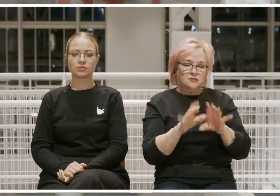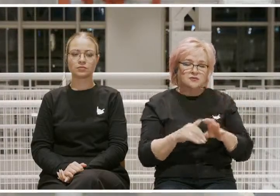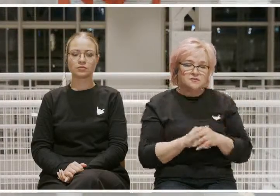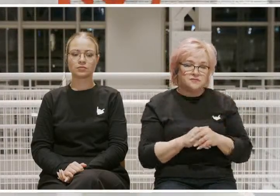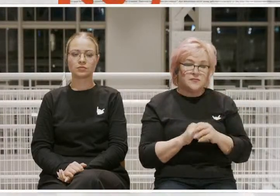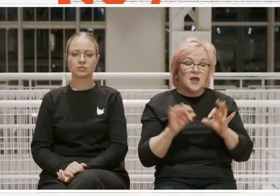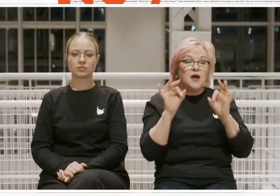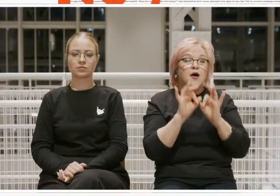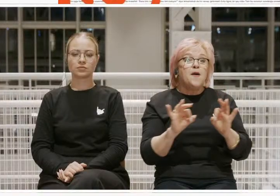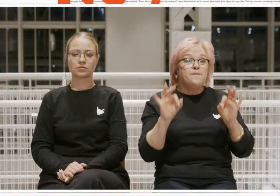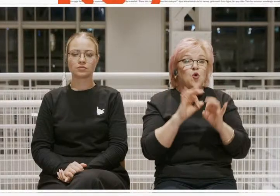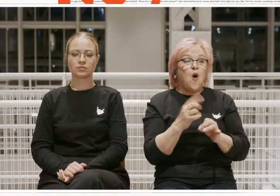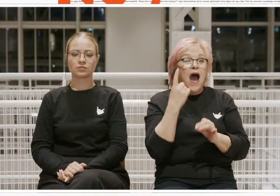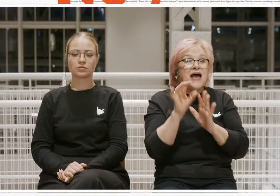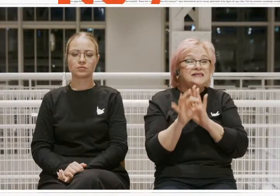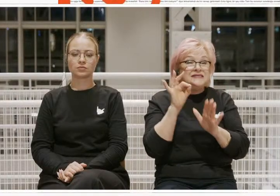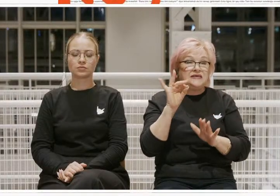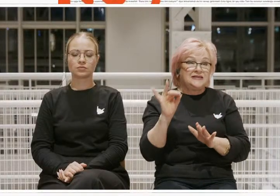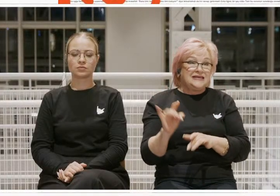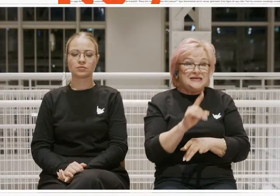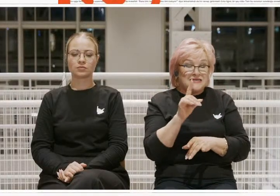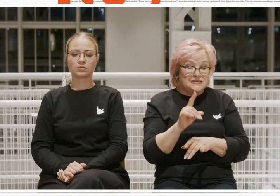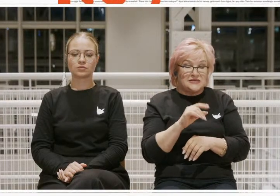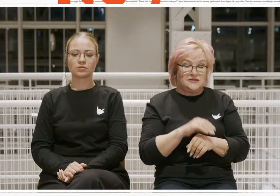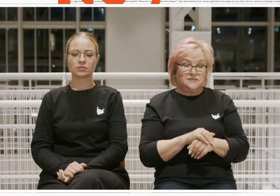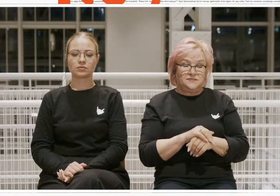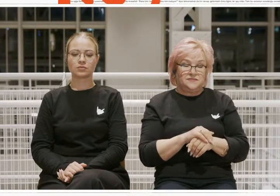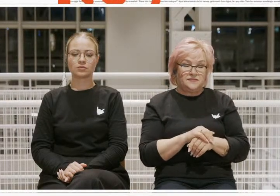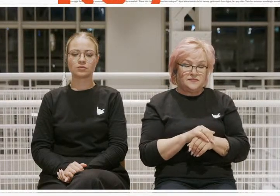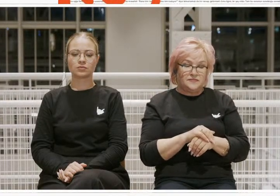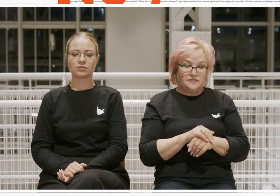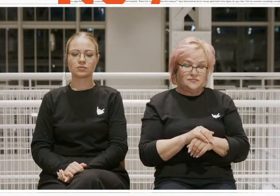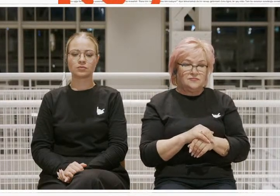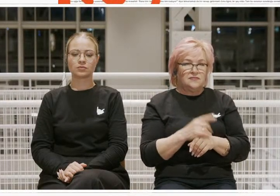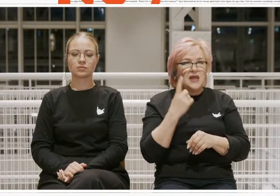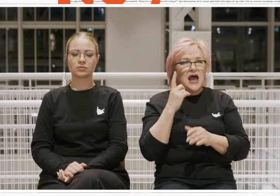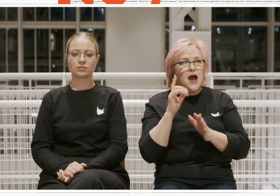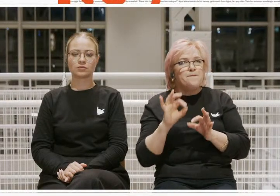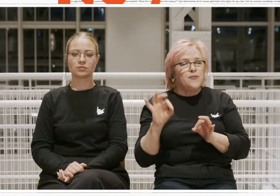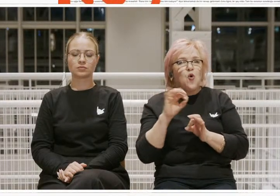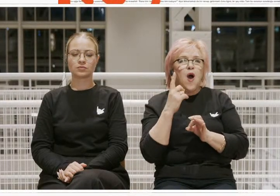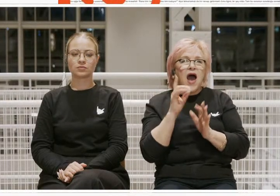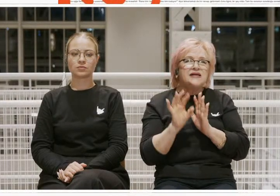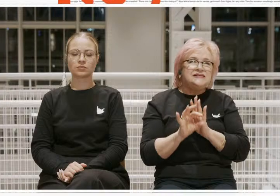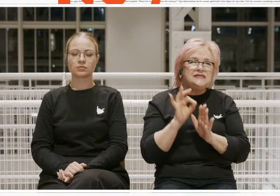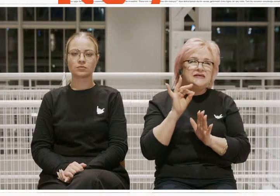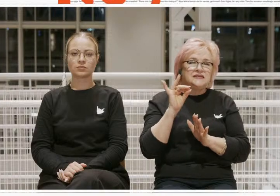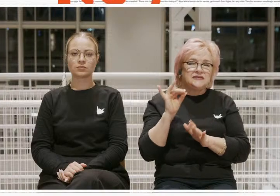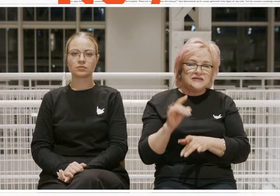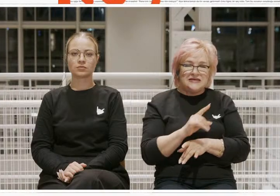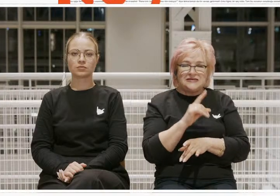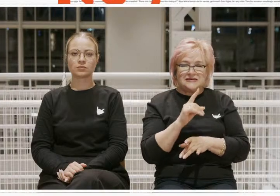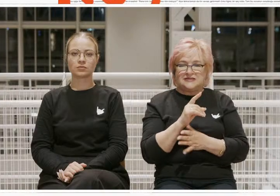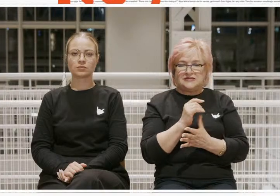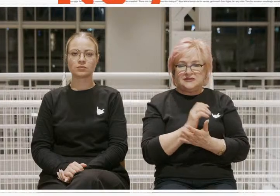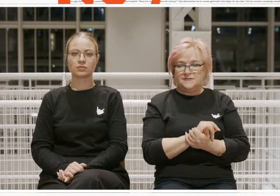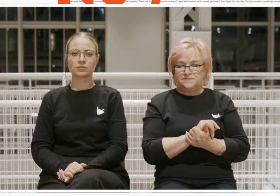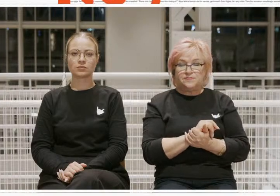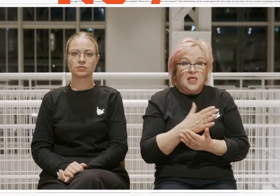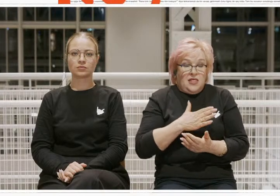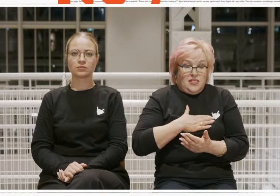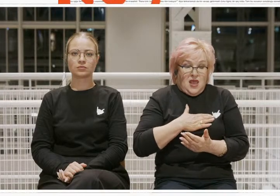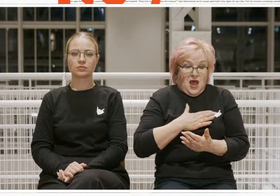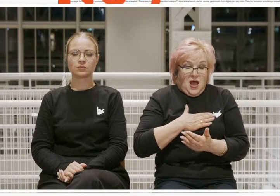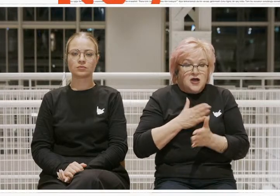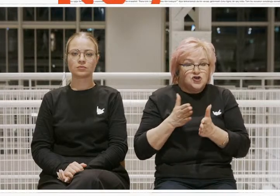now we arrived to those three categories. So the first category, public program